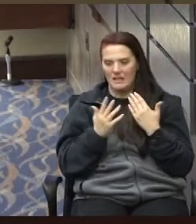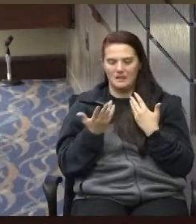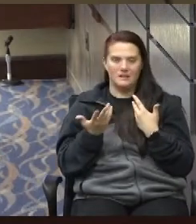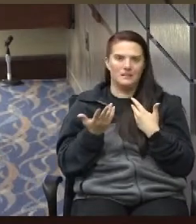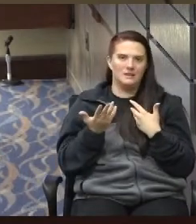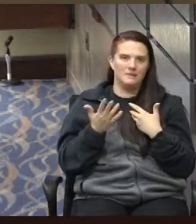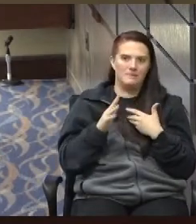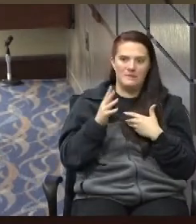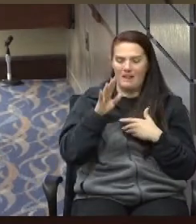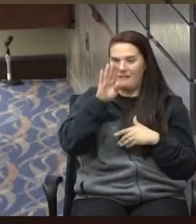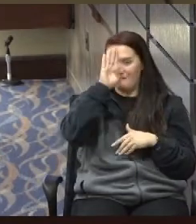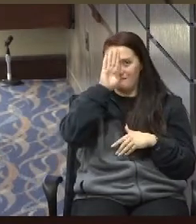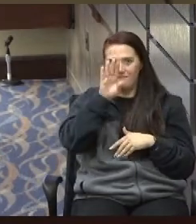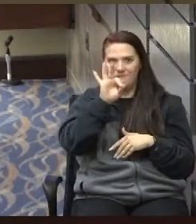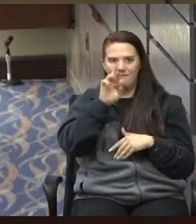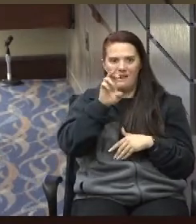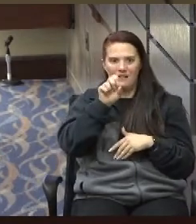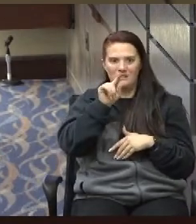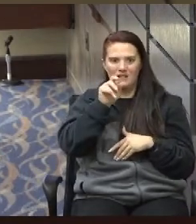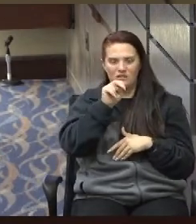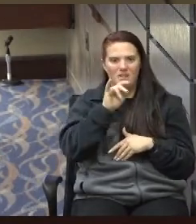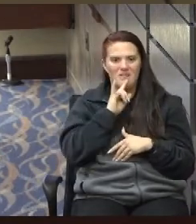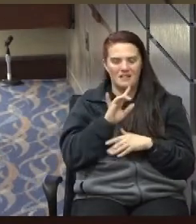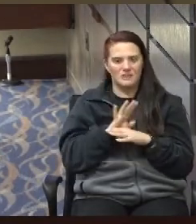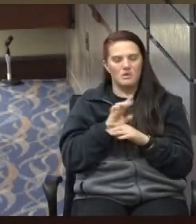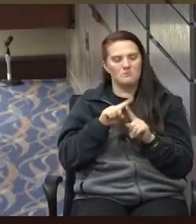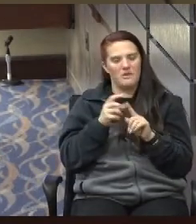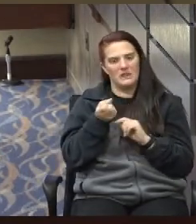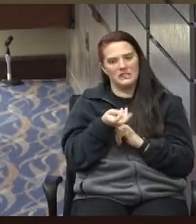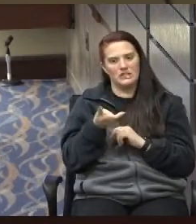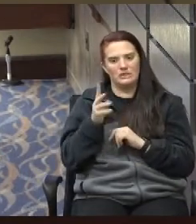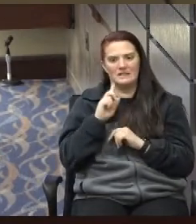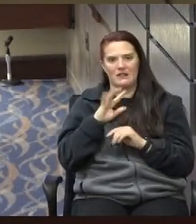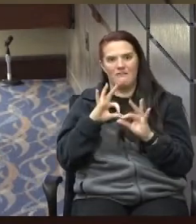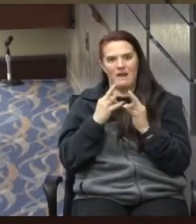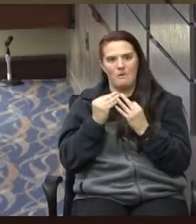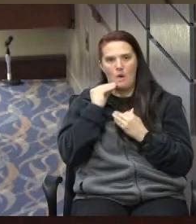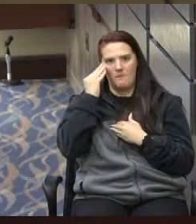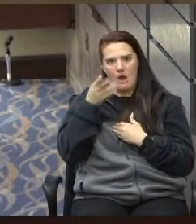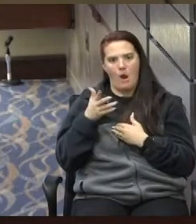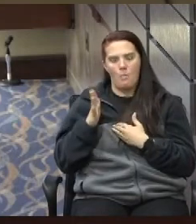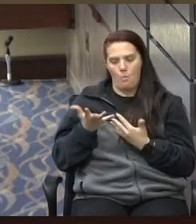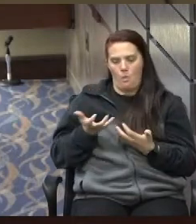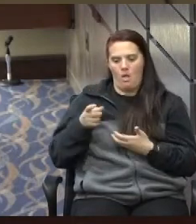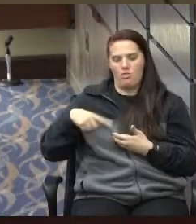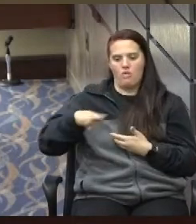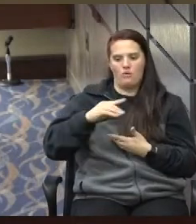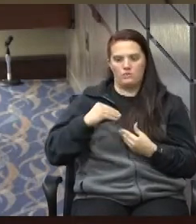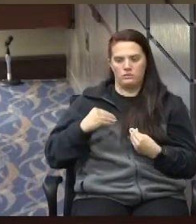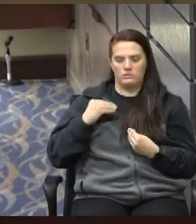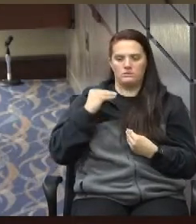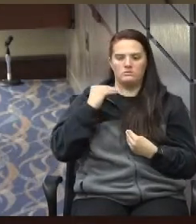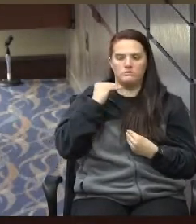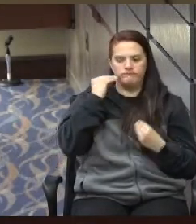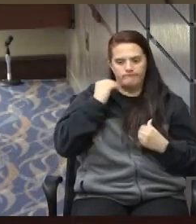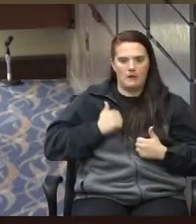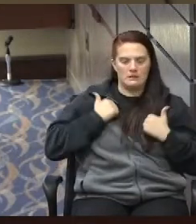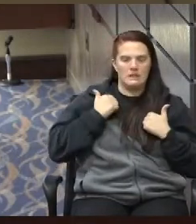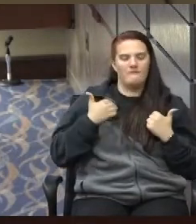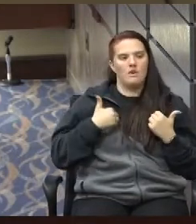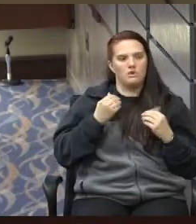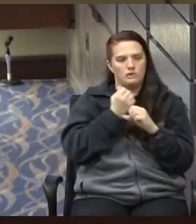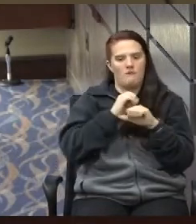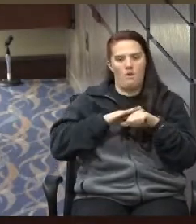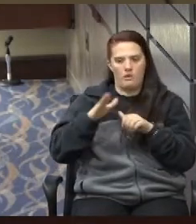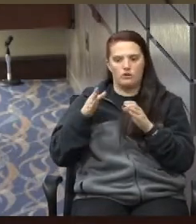the fire station, that's mostly commercial, but there are a few single-family homes in there, and I want those residents to feel just as safe on their street as anybody